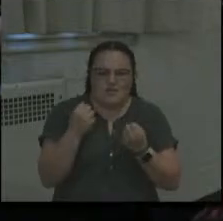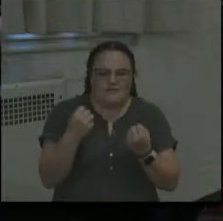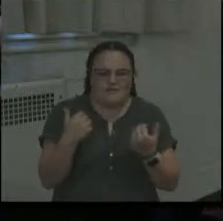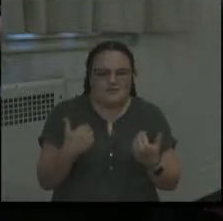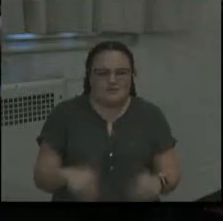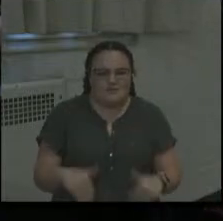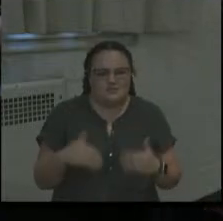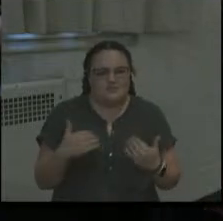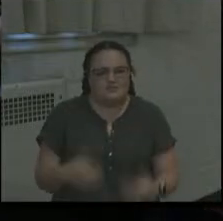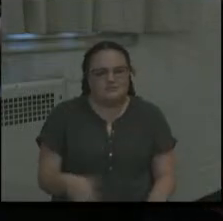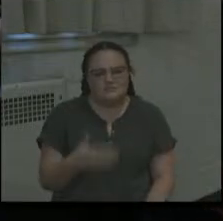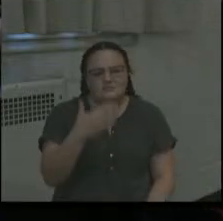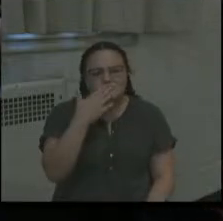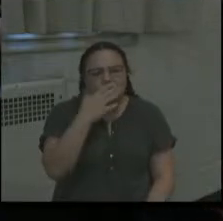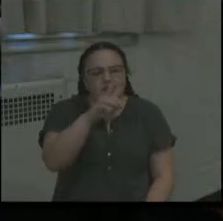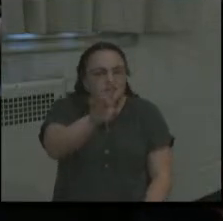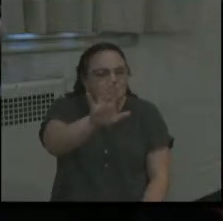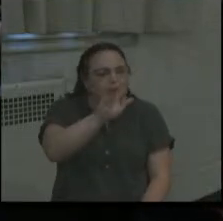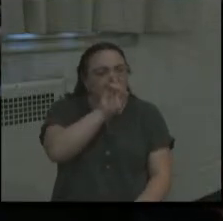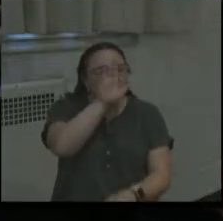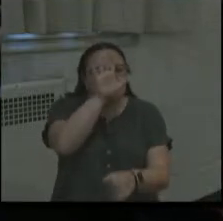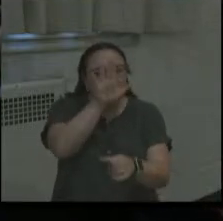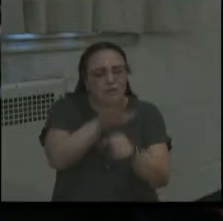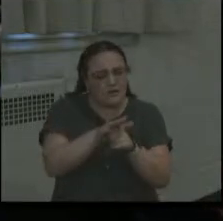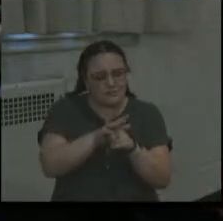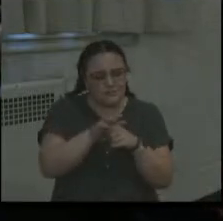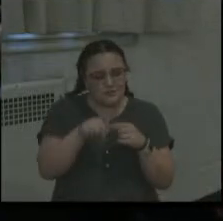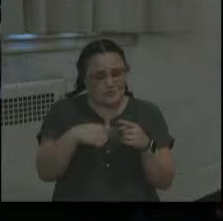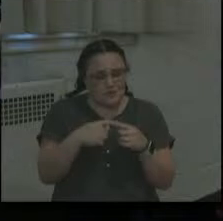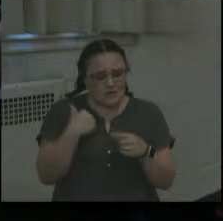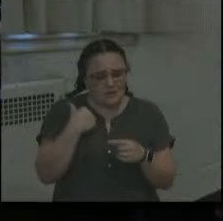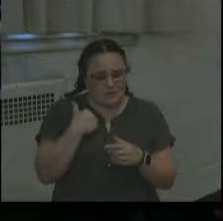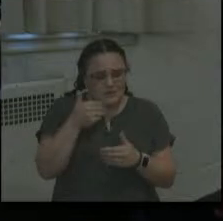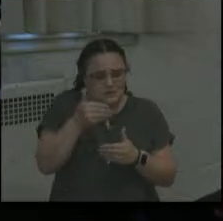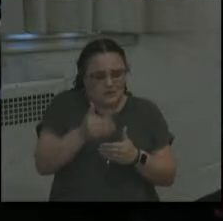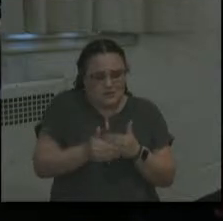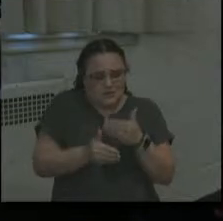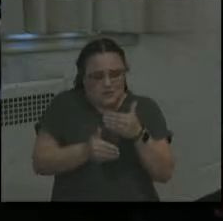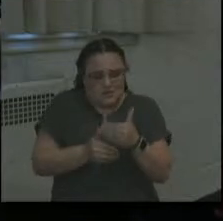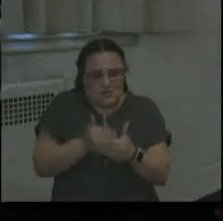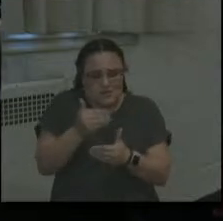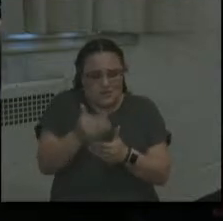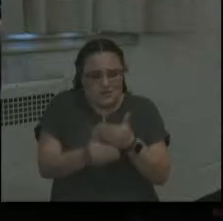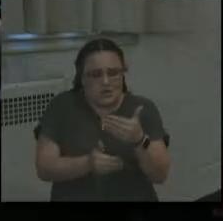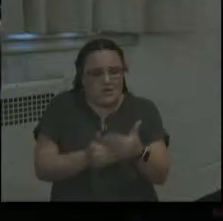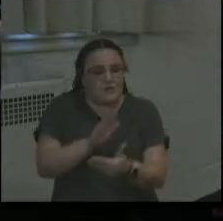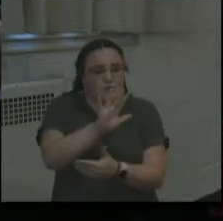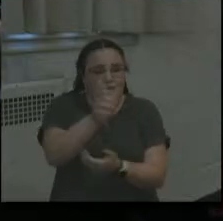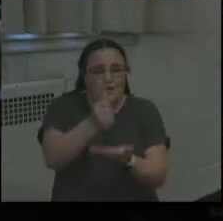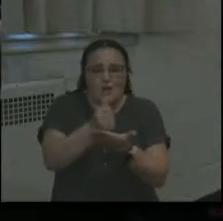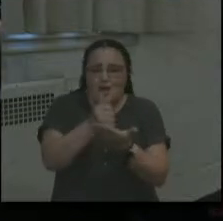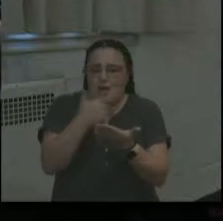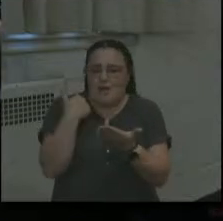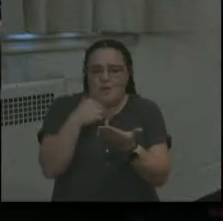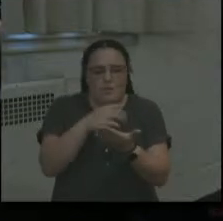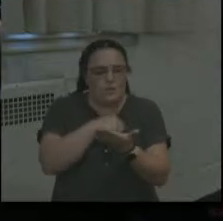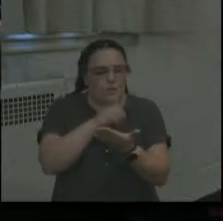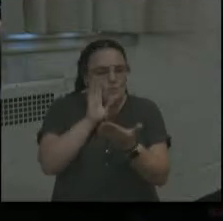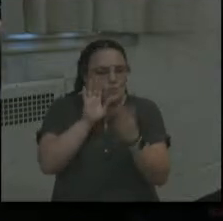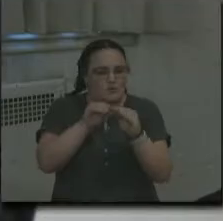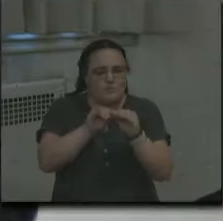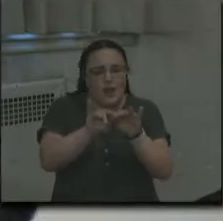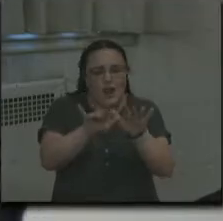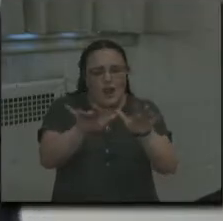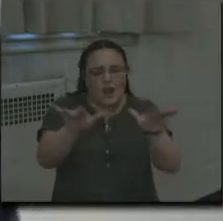and I promise you moving forward, we will become a board of distinction with your help. So thank you guys so very